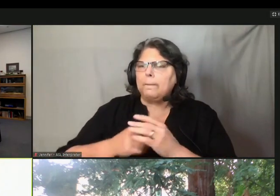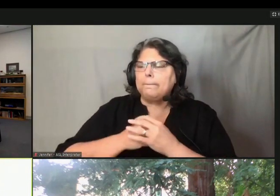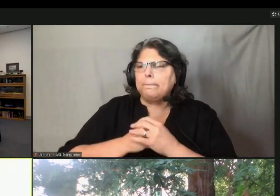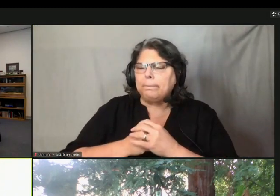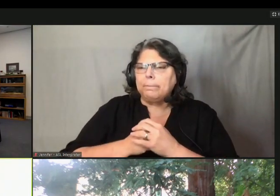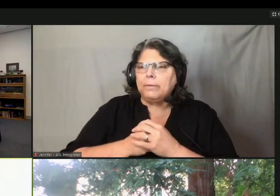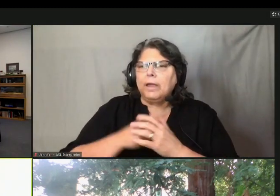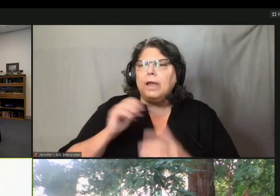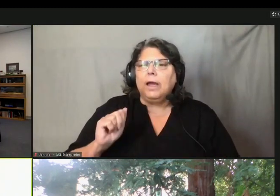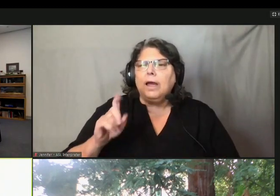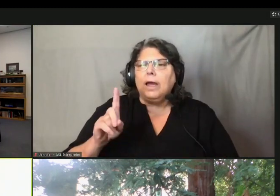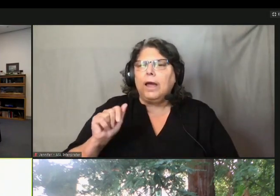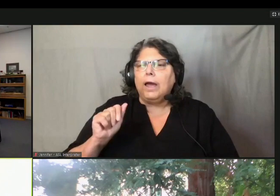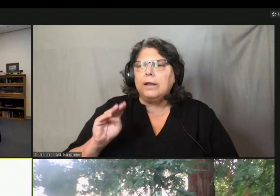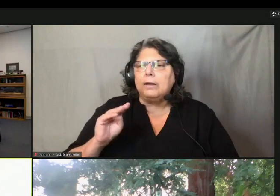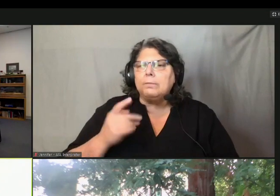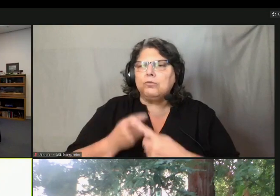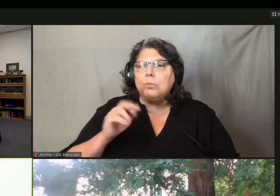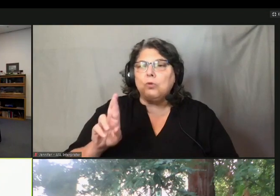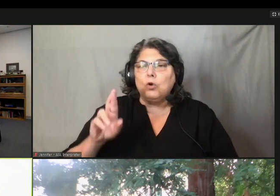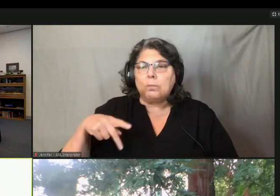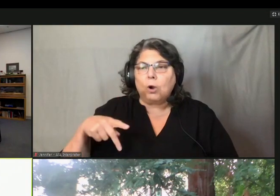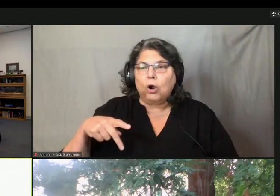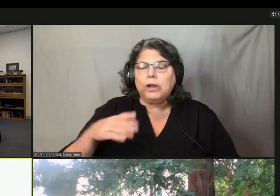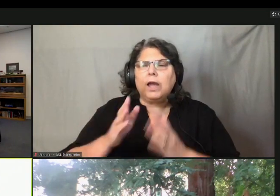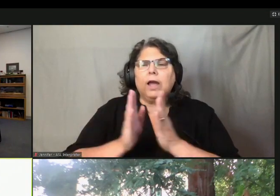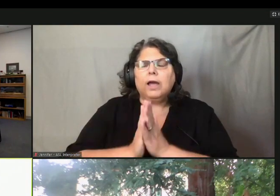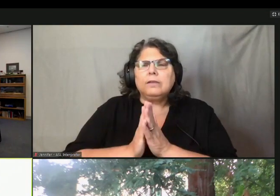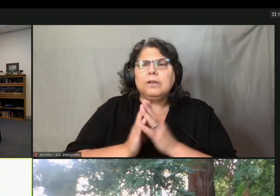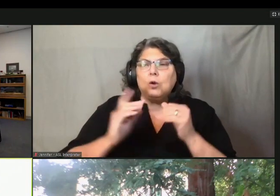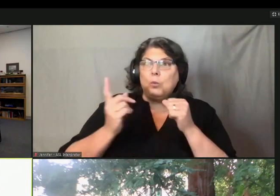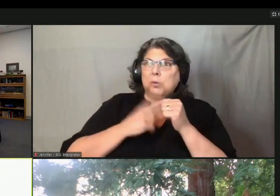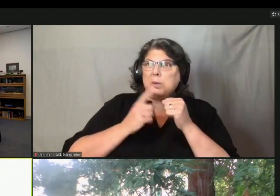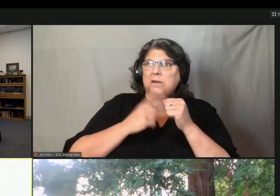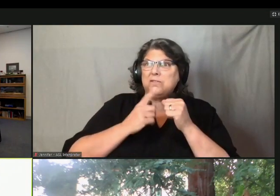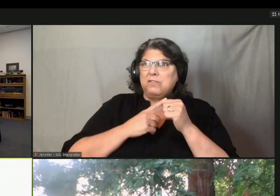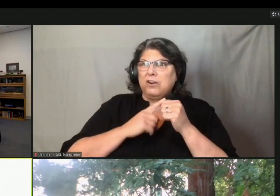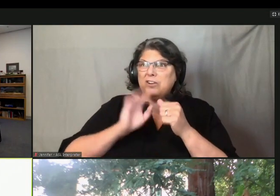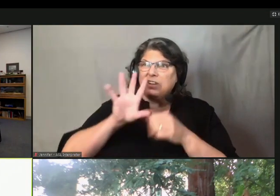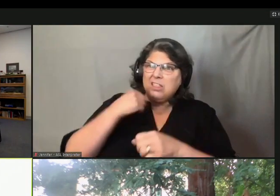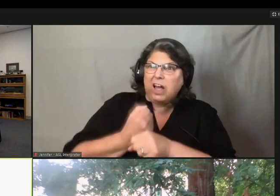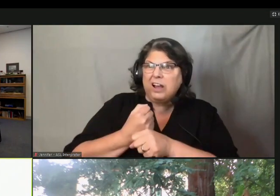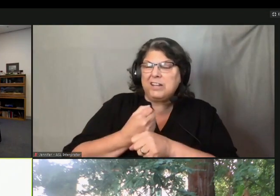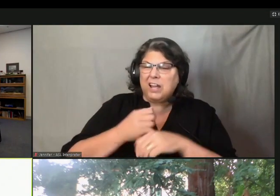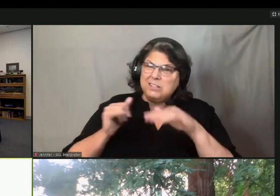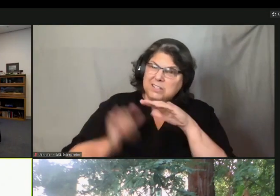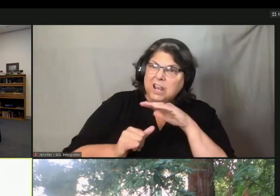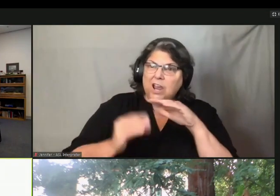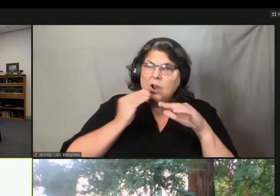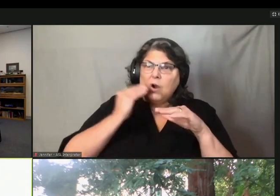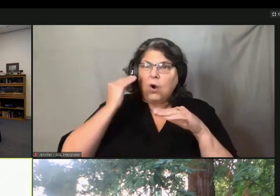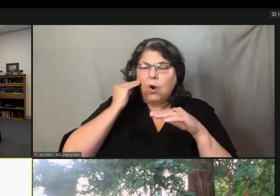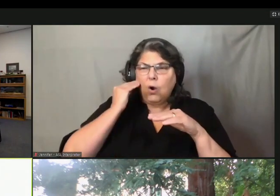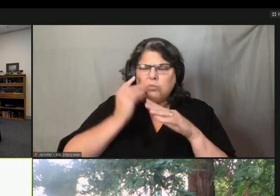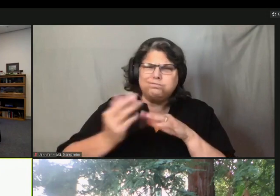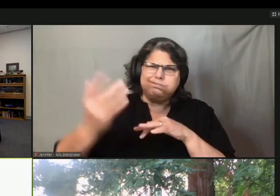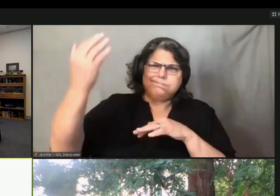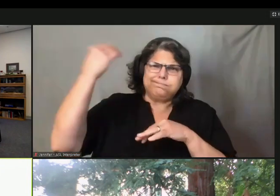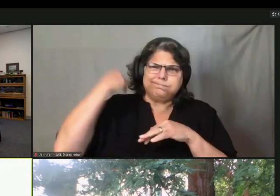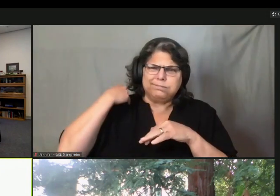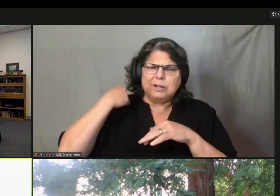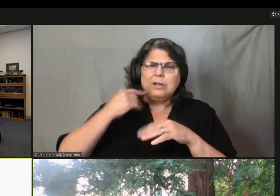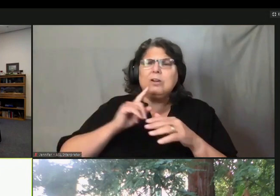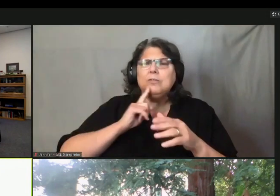Adam from Roner Park asks, the initial lockdown was really, way back, was really meant to allow